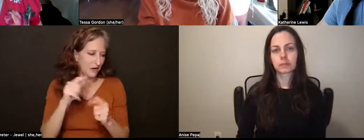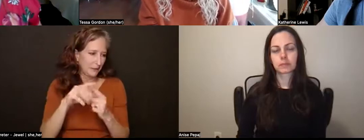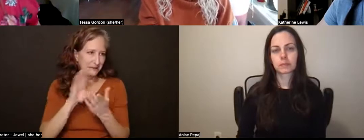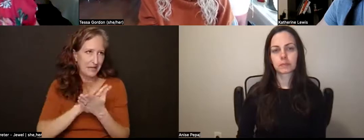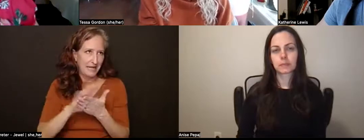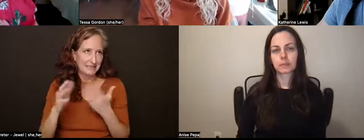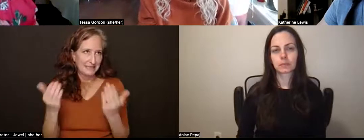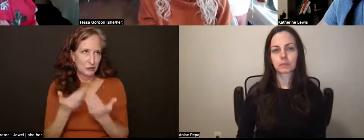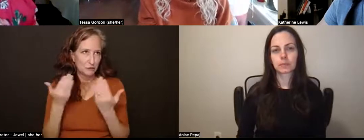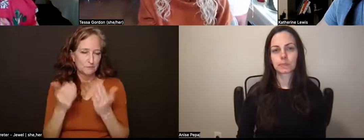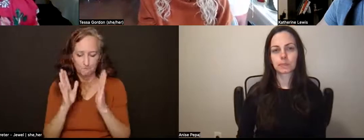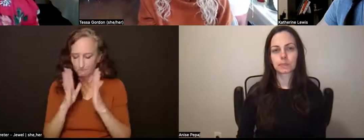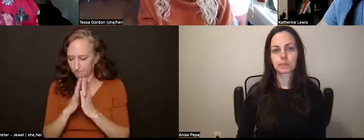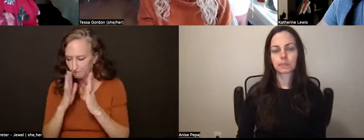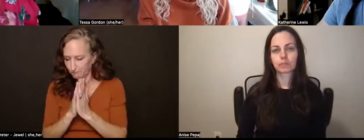very